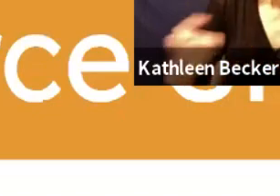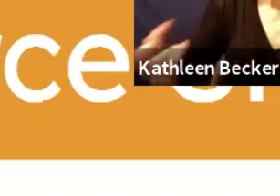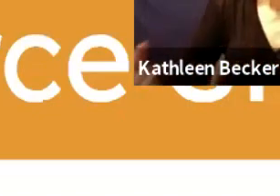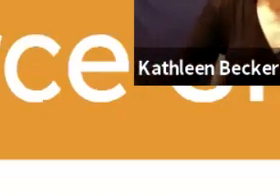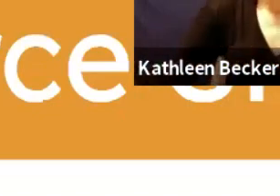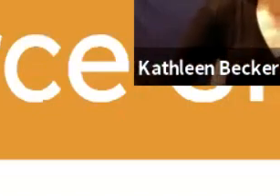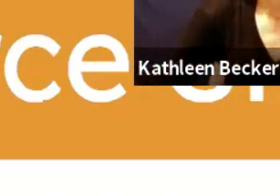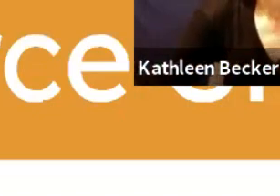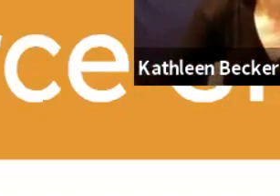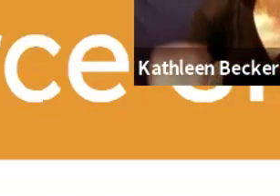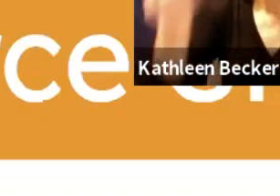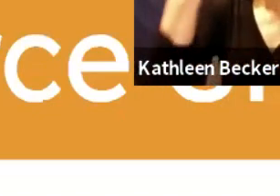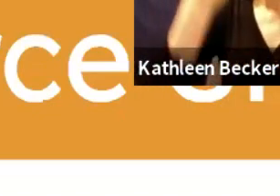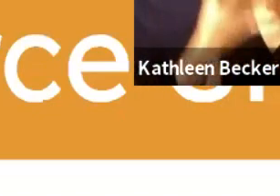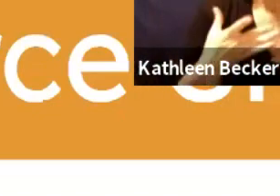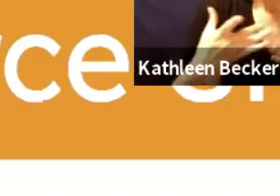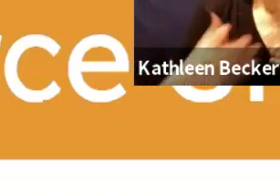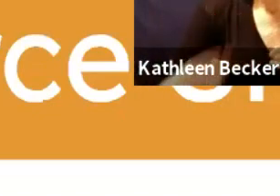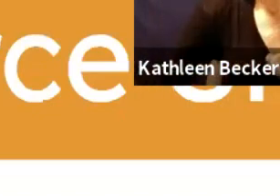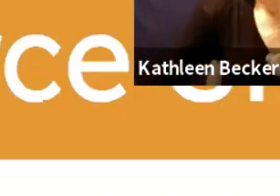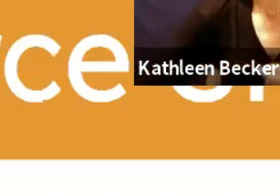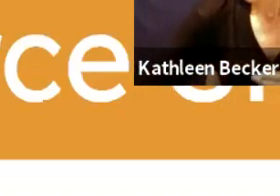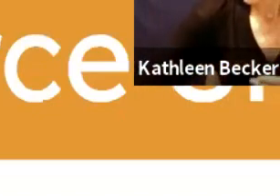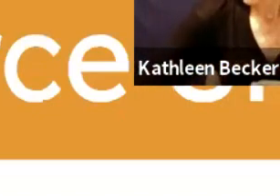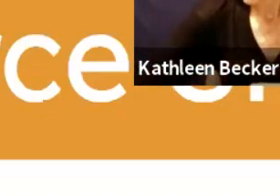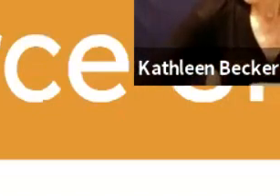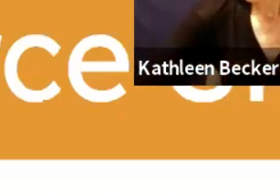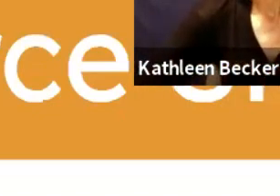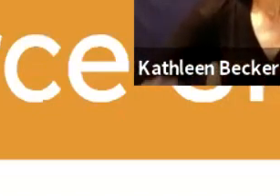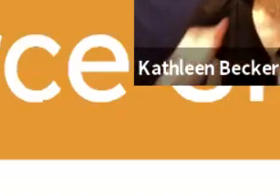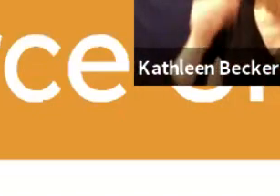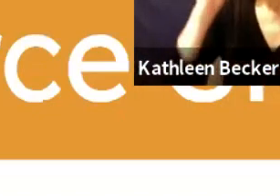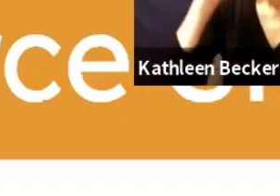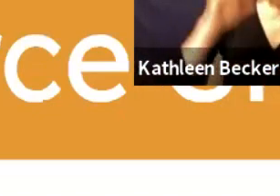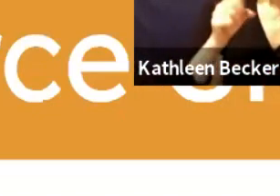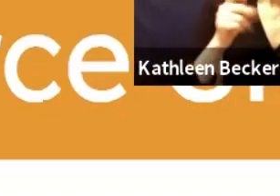such as information about other tutoring